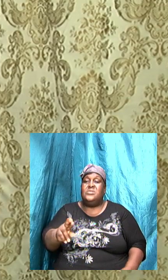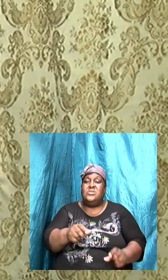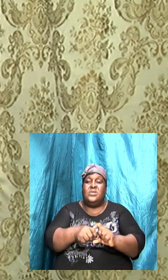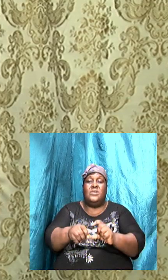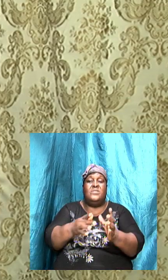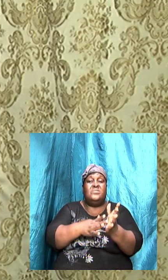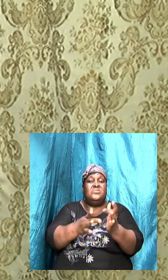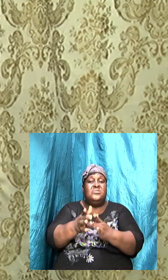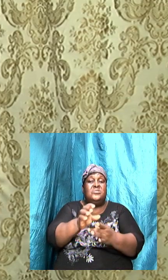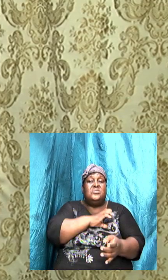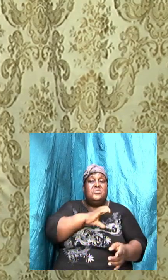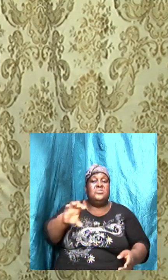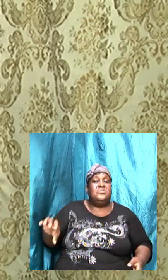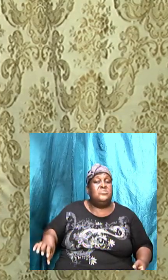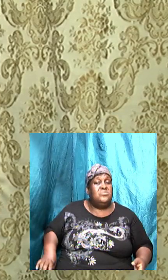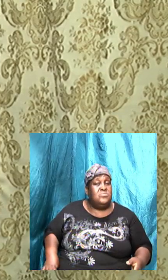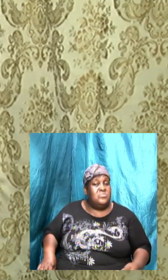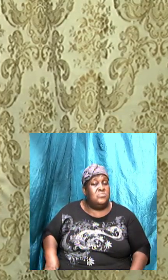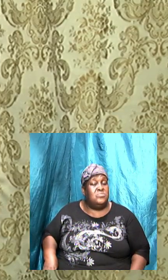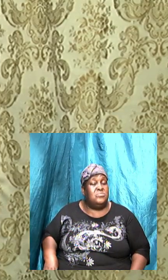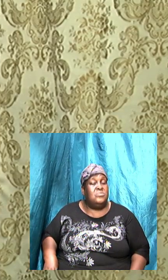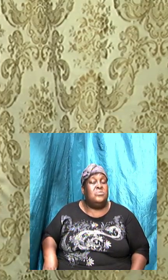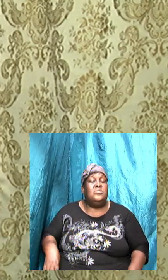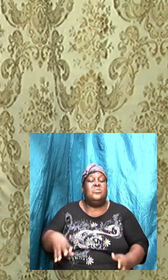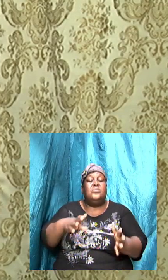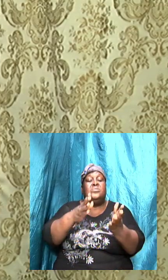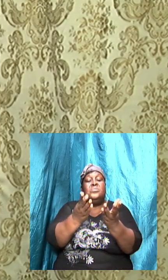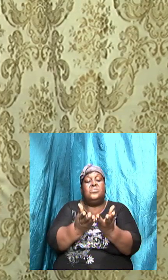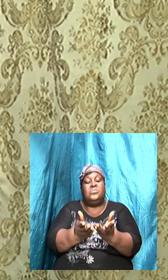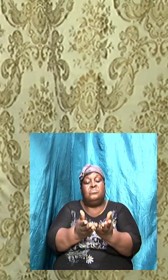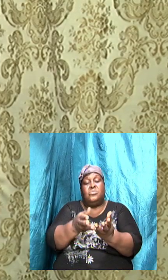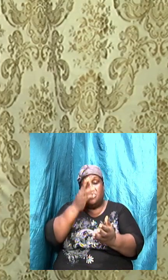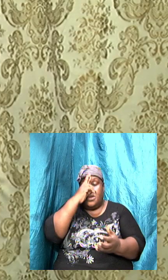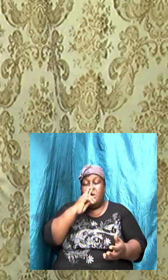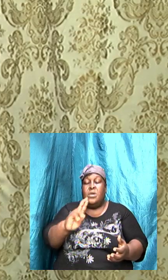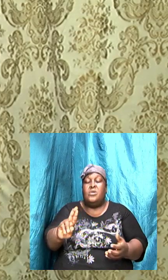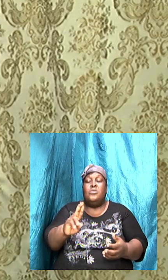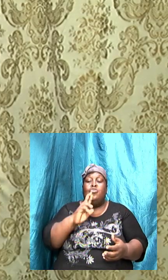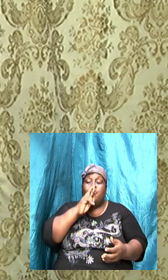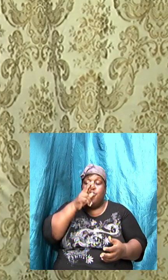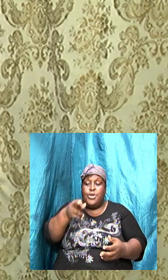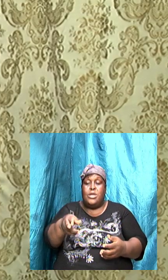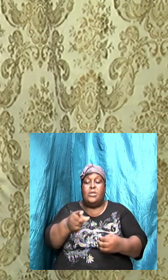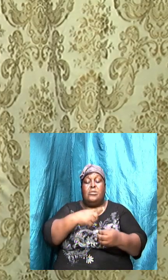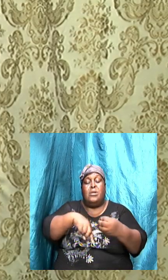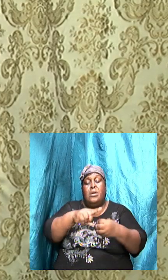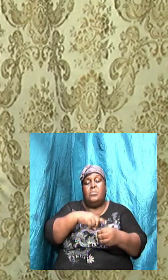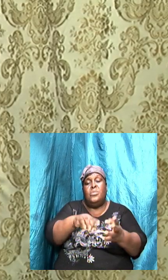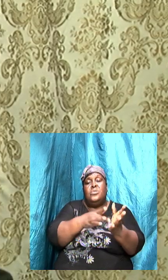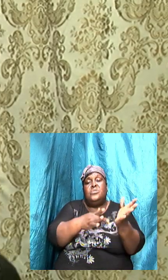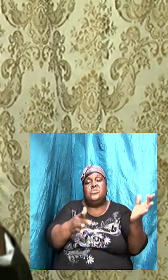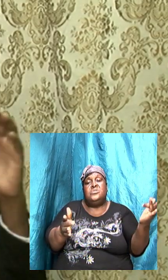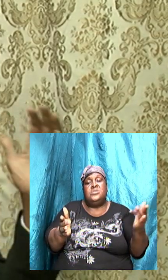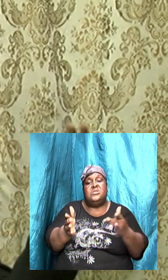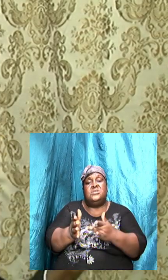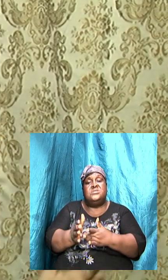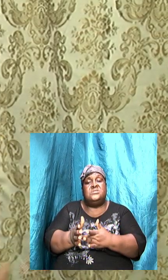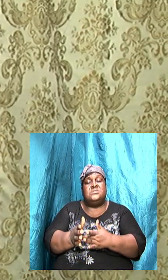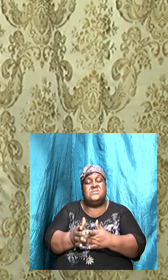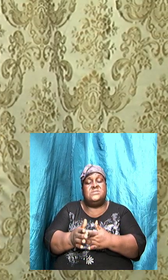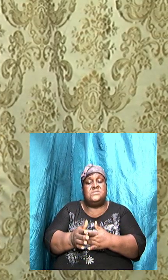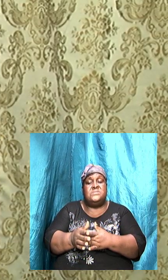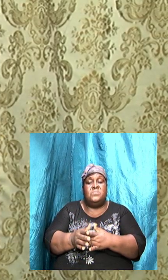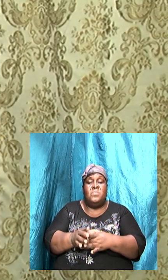that the book of Revelation is really about Jesus. And so we indicated when we had